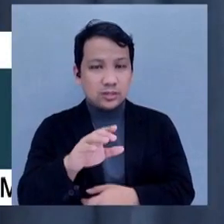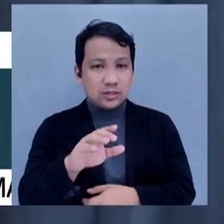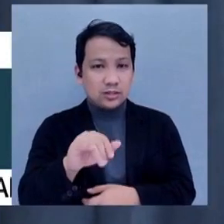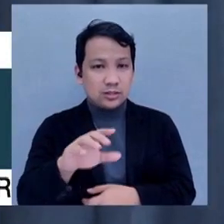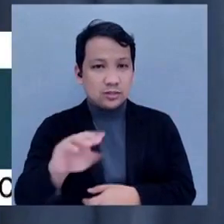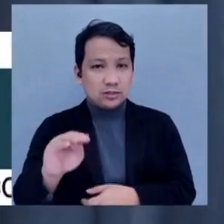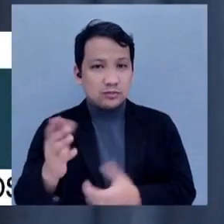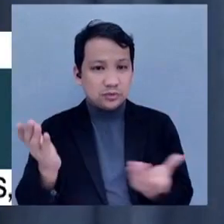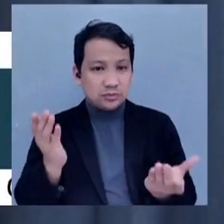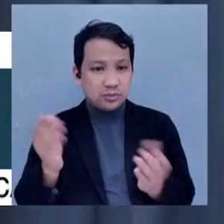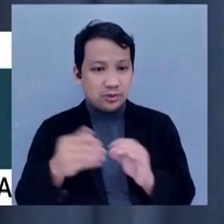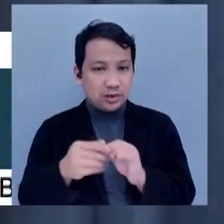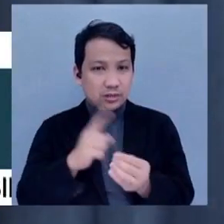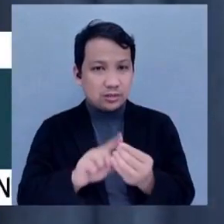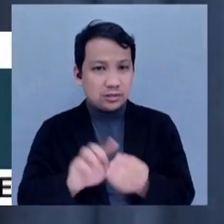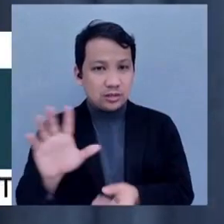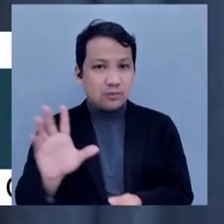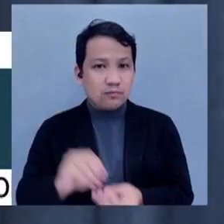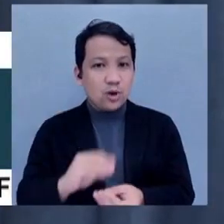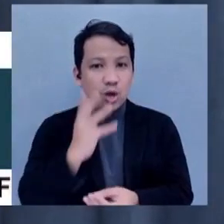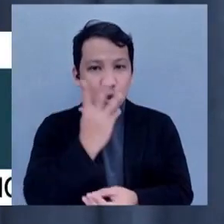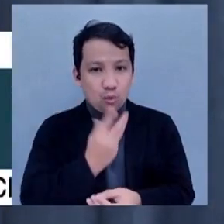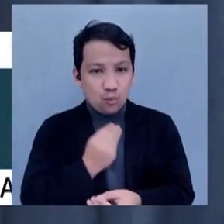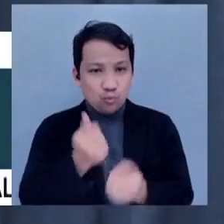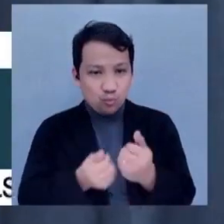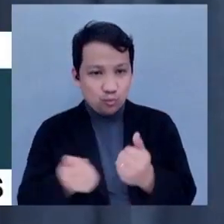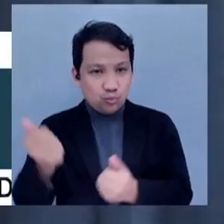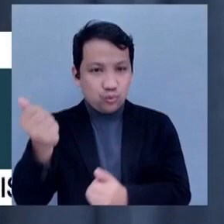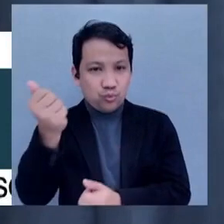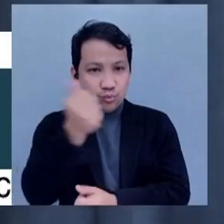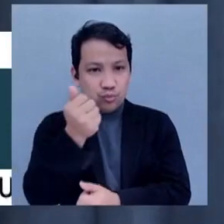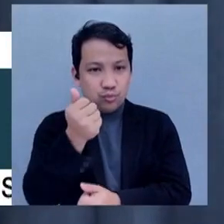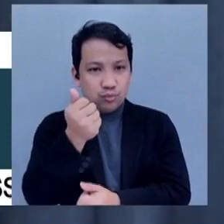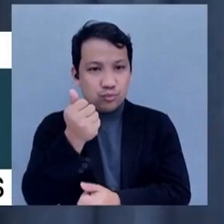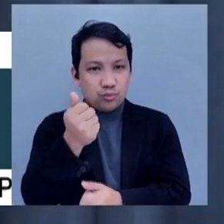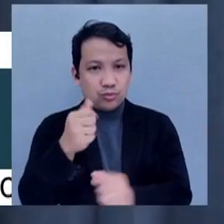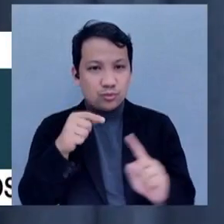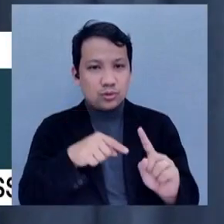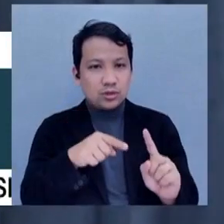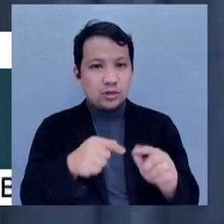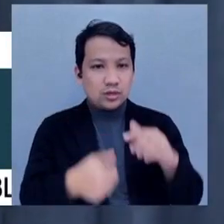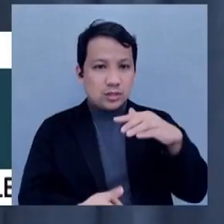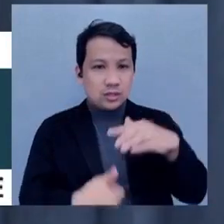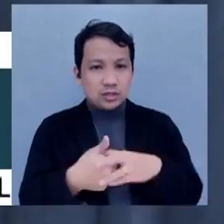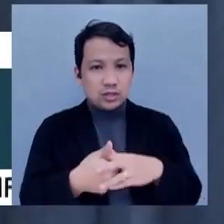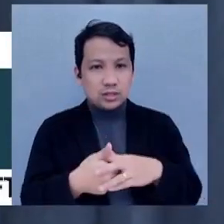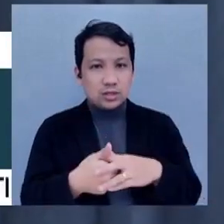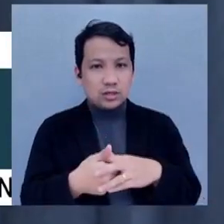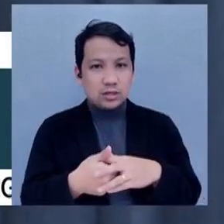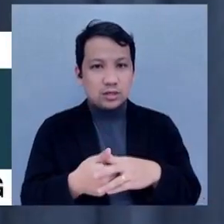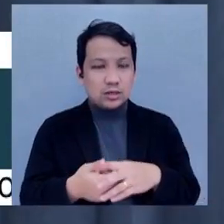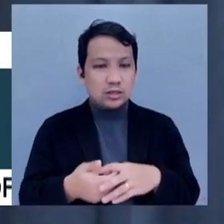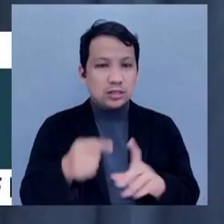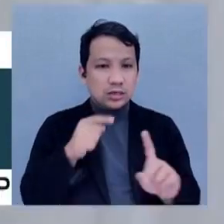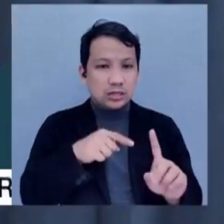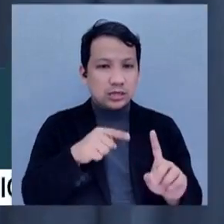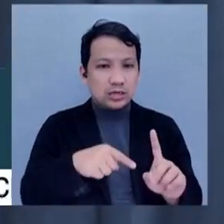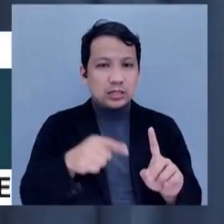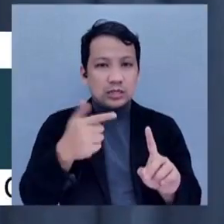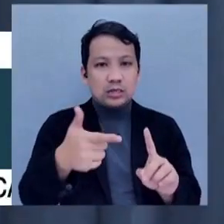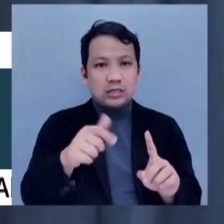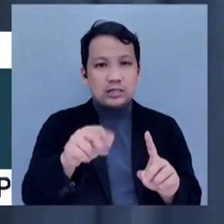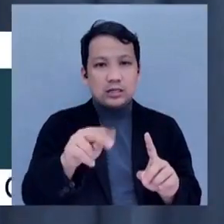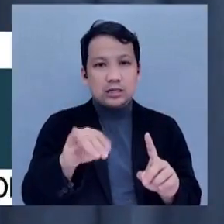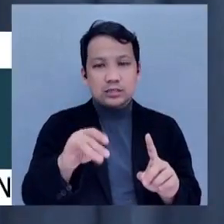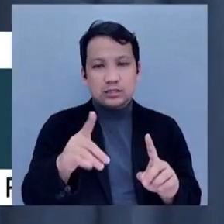nila, sino ang pinakamakapangyarihan, lumabas na sa sense niya, ha, si Mr. Galanida nga. Pero